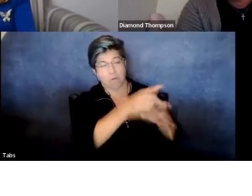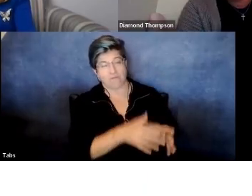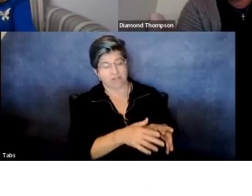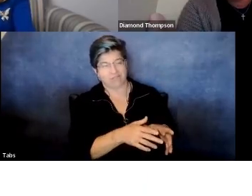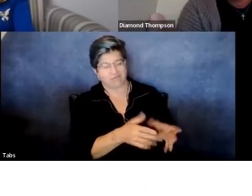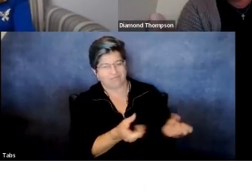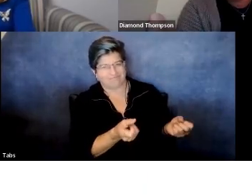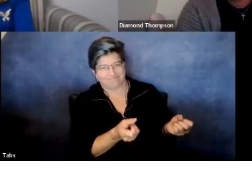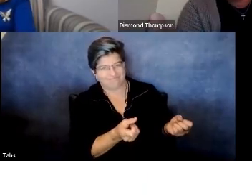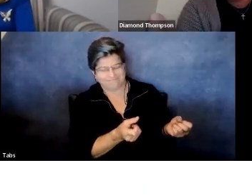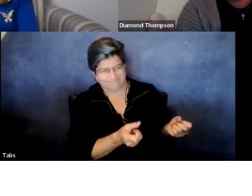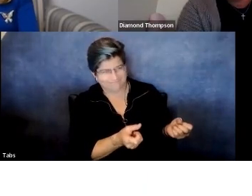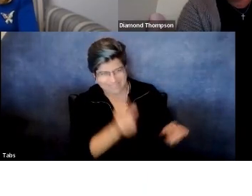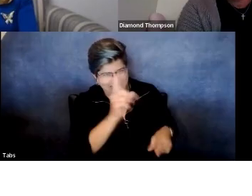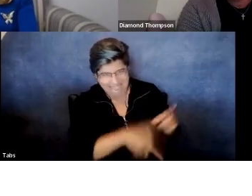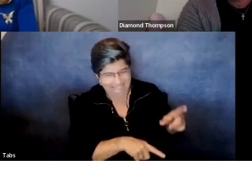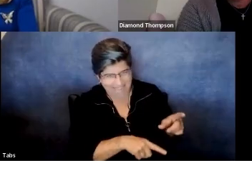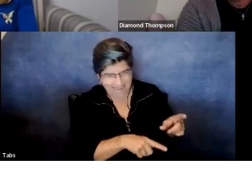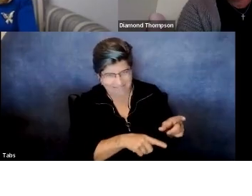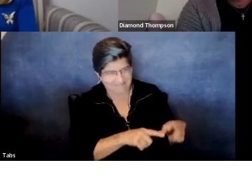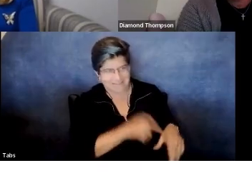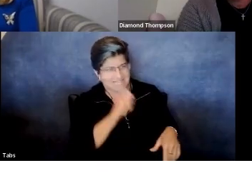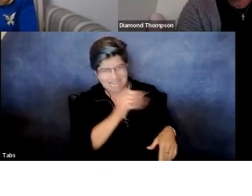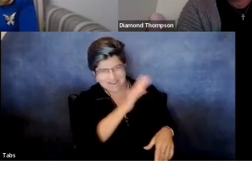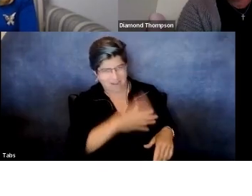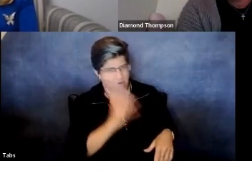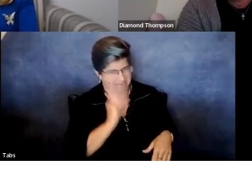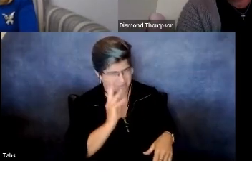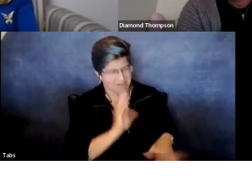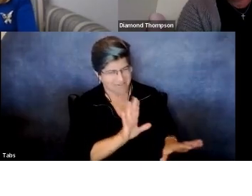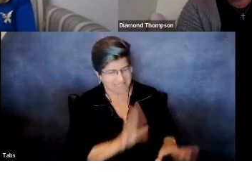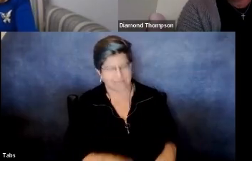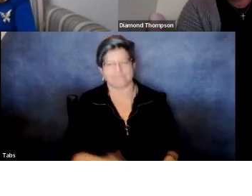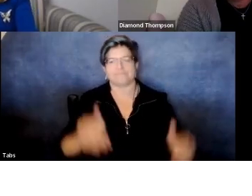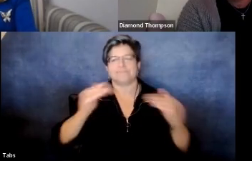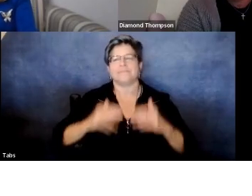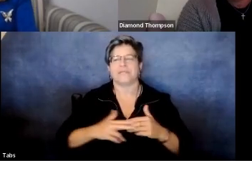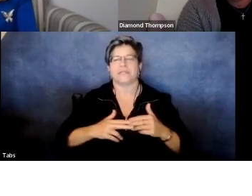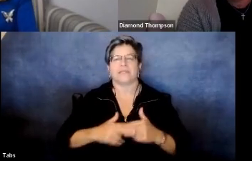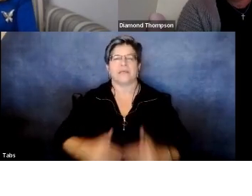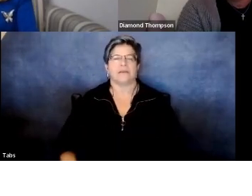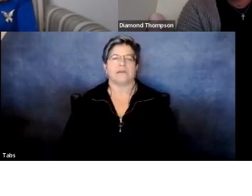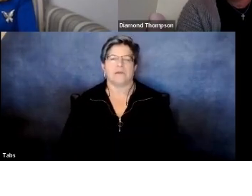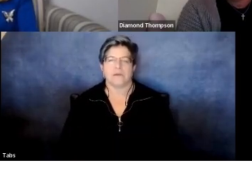can't say, and things that need to be said. Next slide.